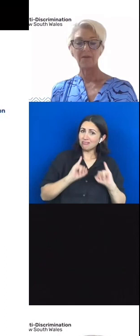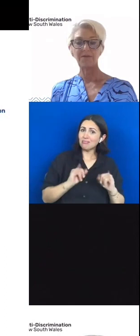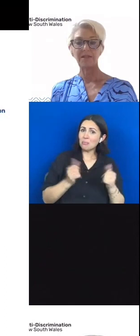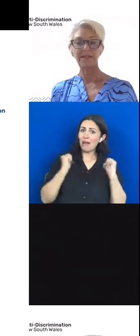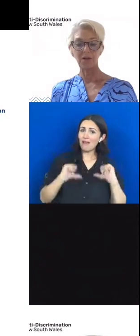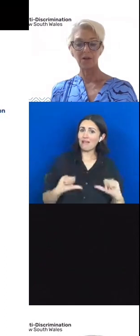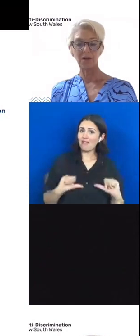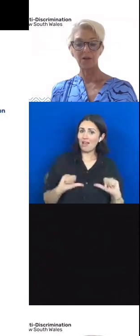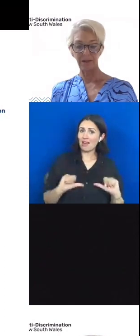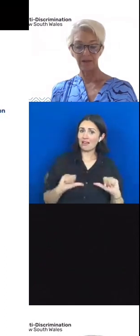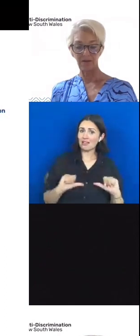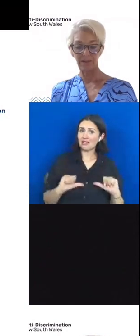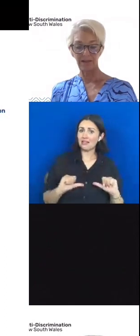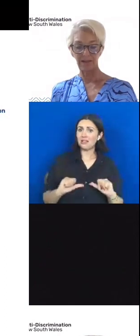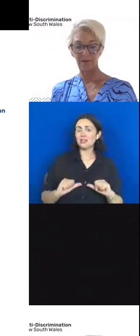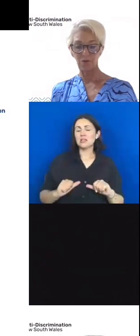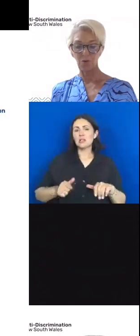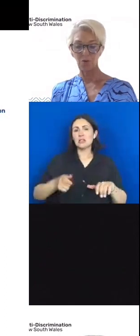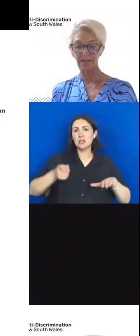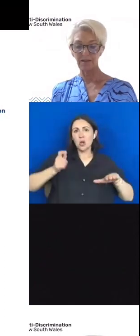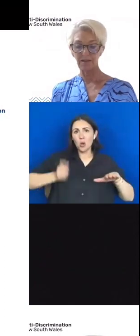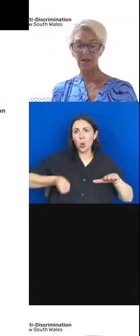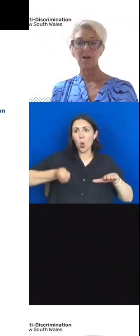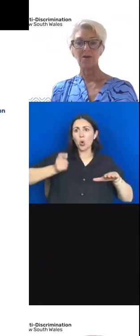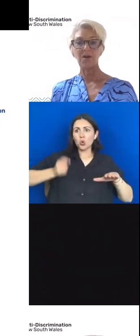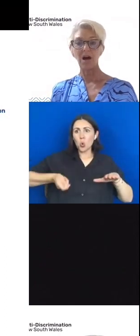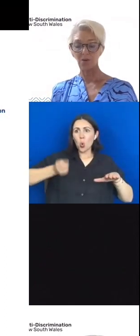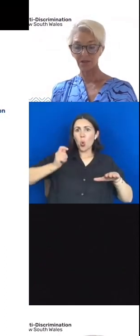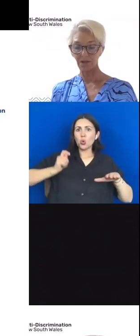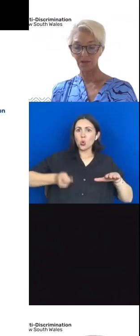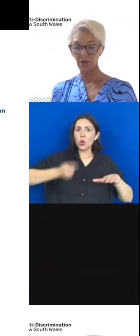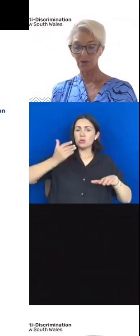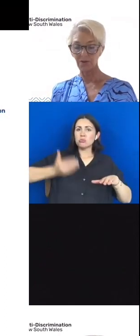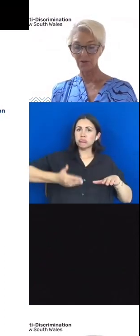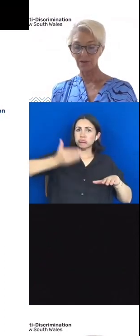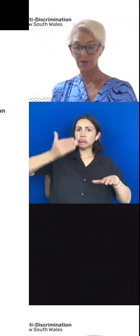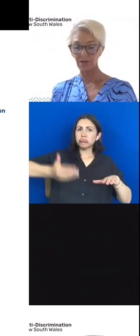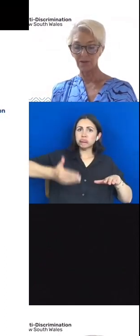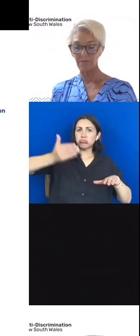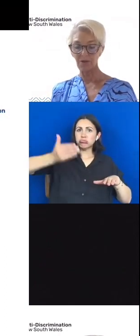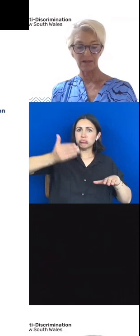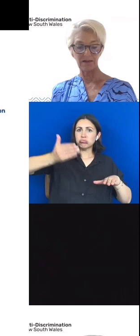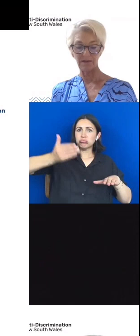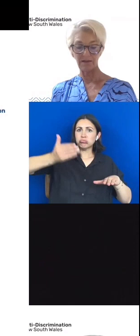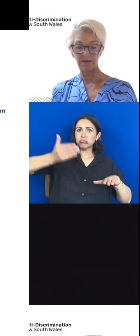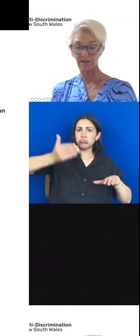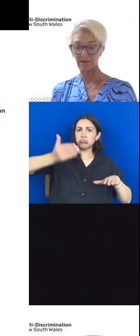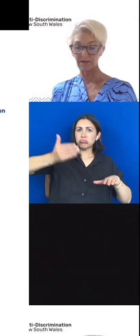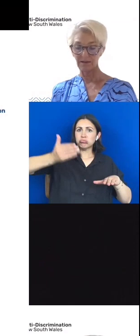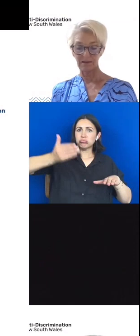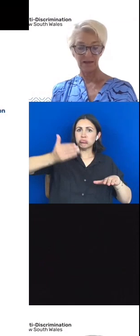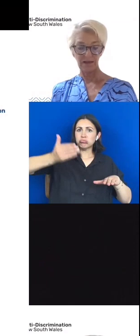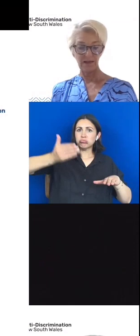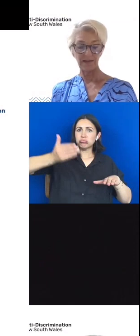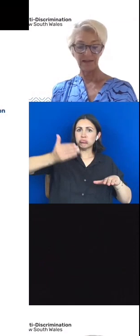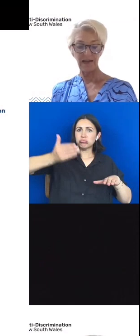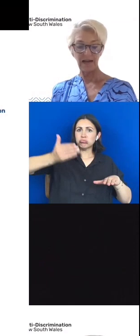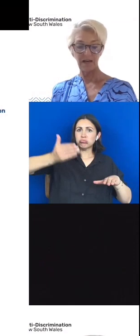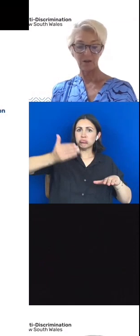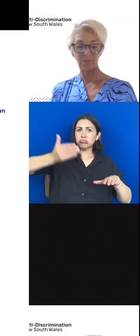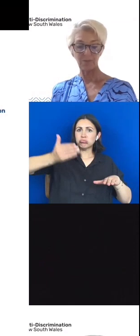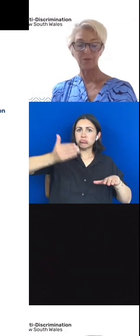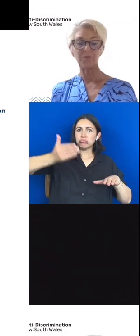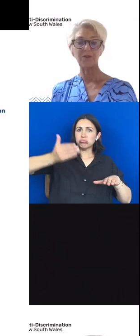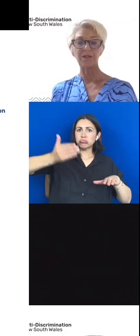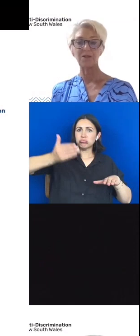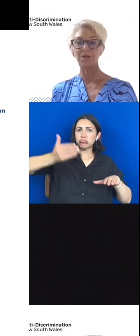After several appeals in the federal courts, the High Court concluded by majority that the argument